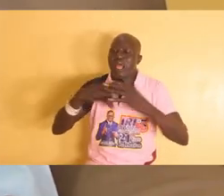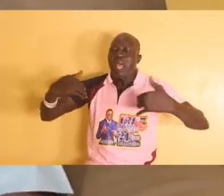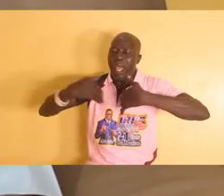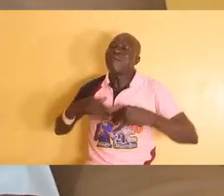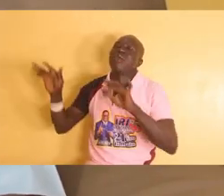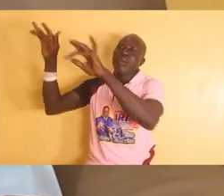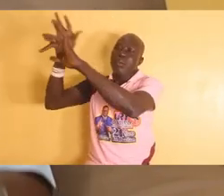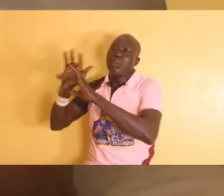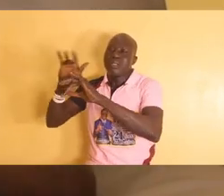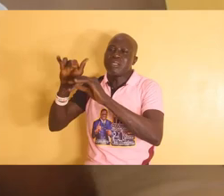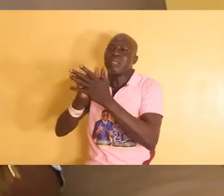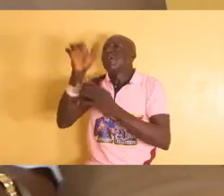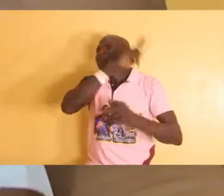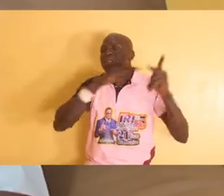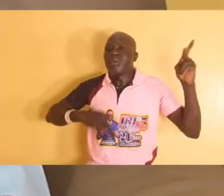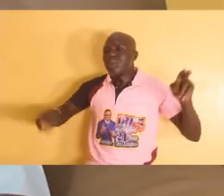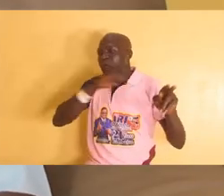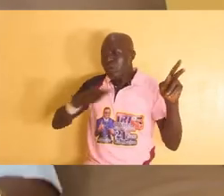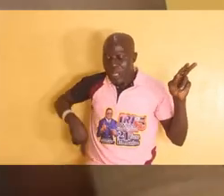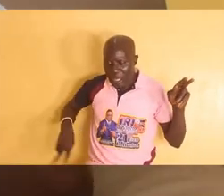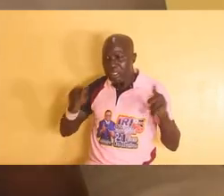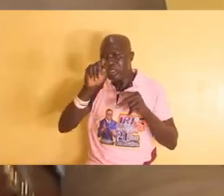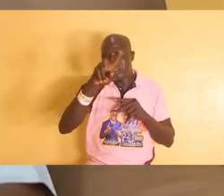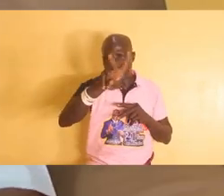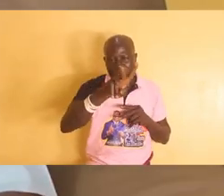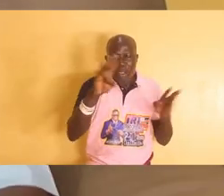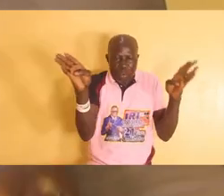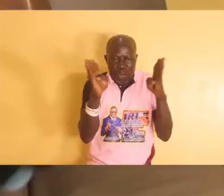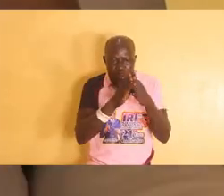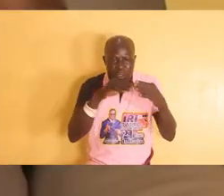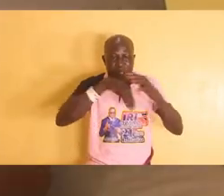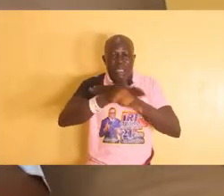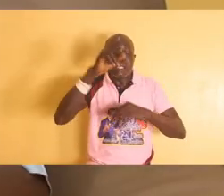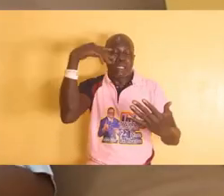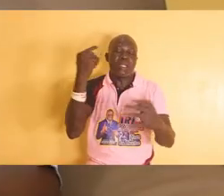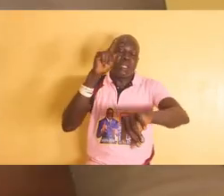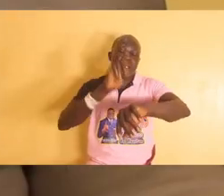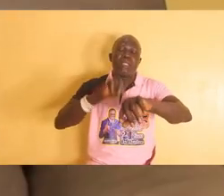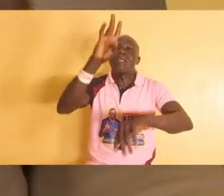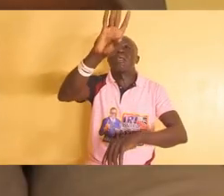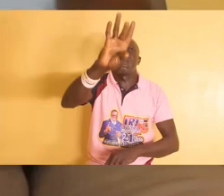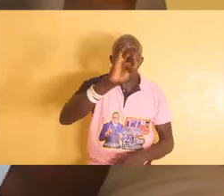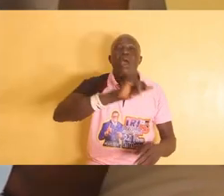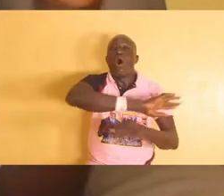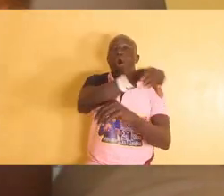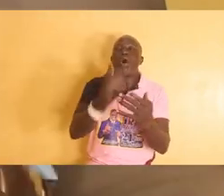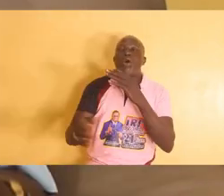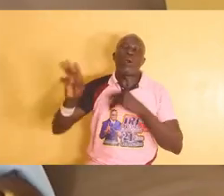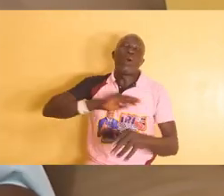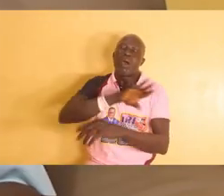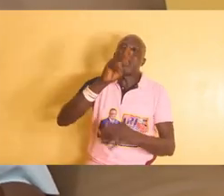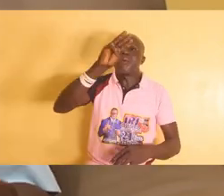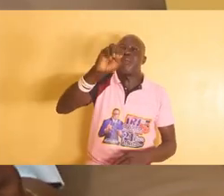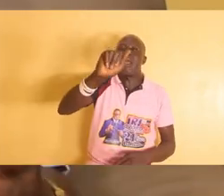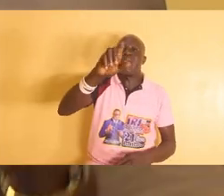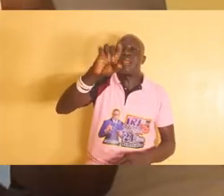you must obtain mercy. Shebe Baruya TV. That's what we need. By 8 p.m. All this